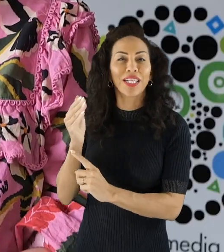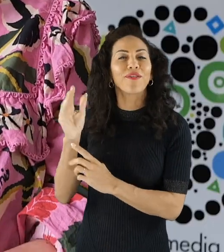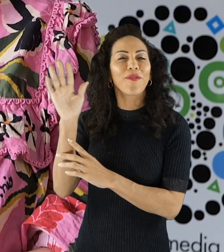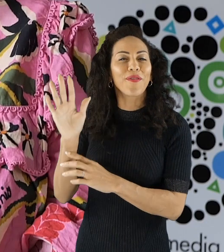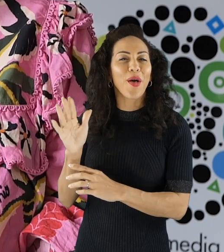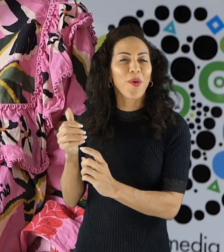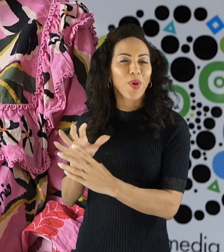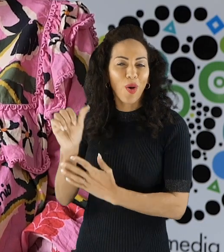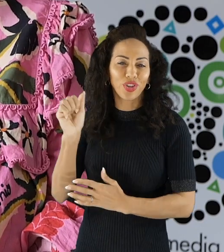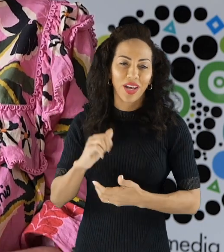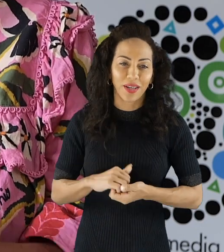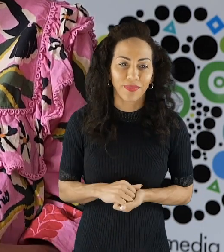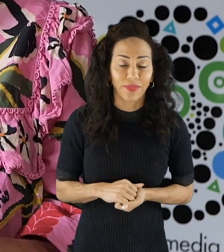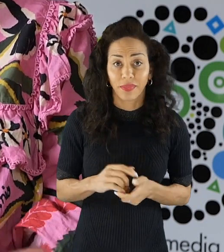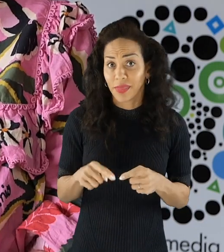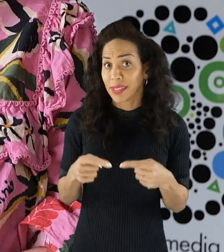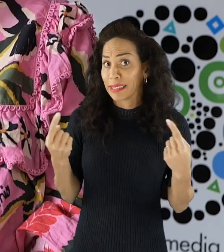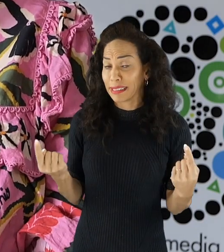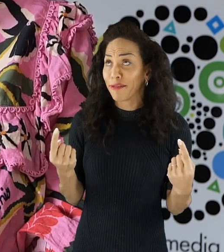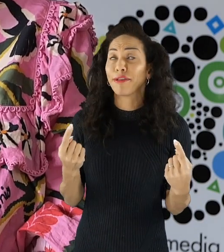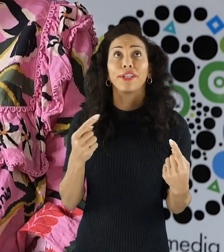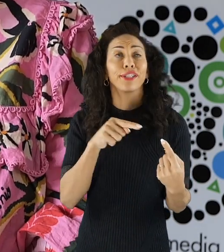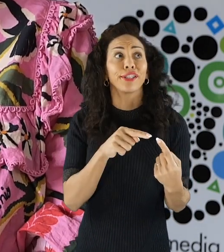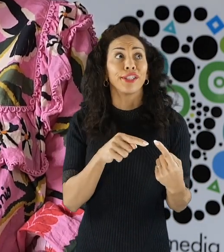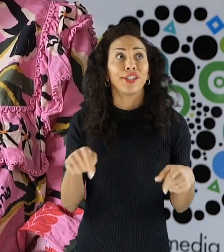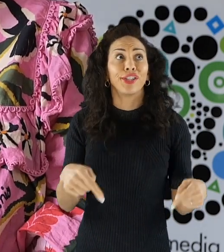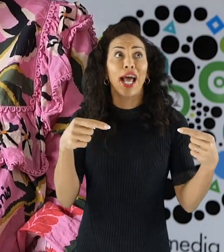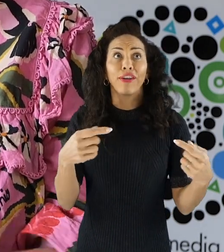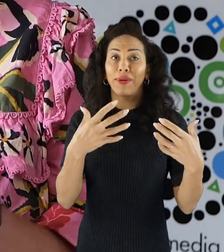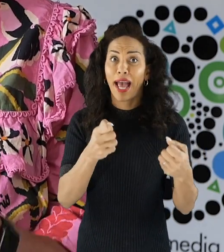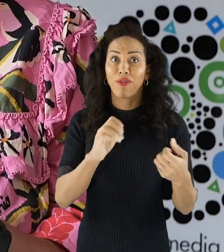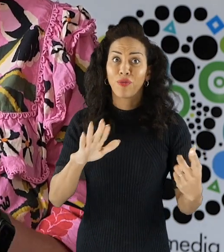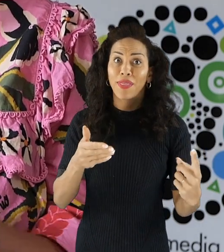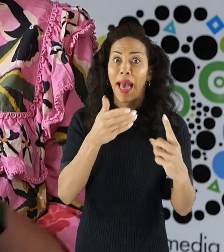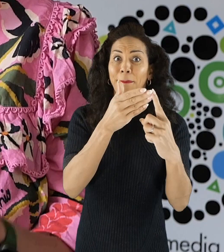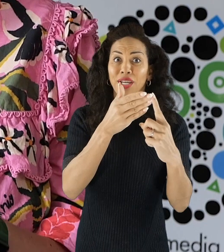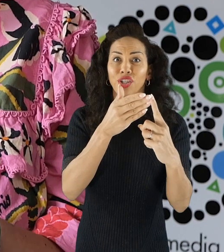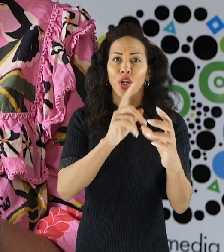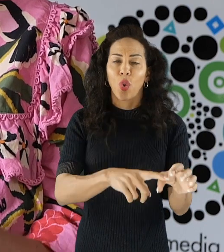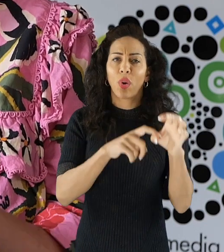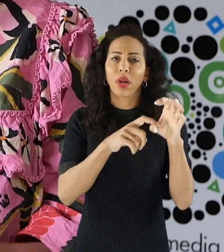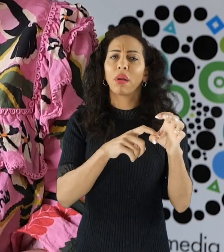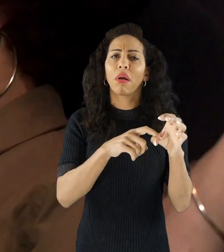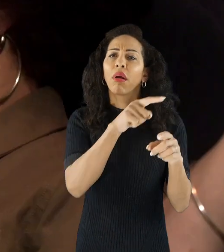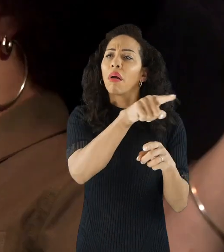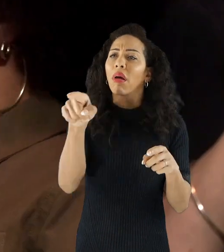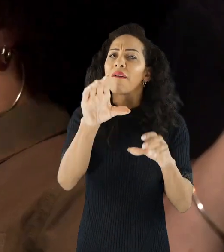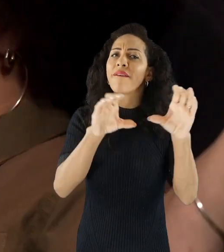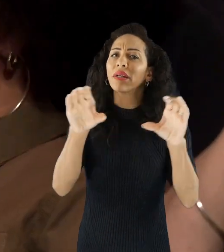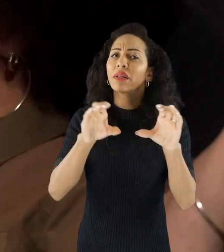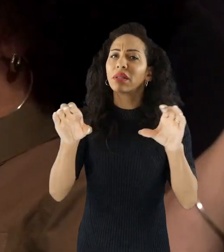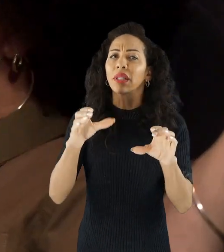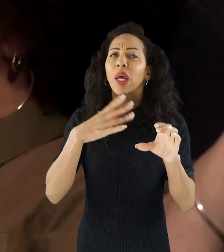the other challenges that we have around ambition and quality is that our funders all want to understand different things about